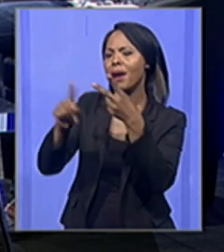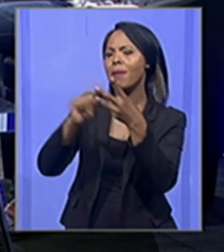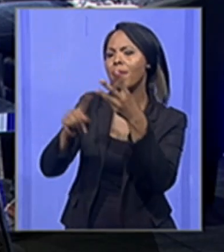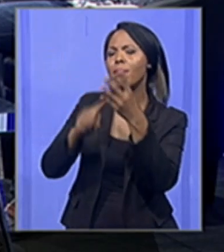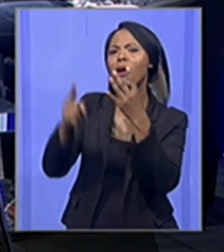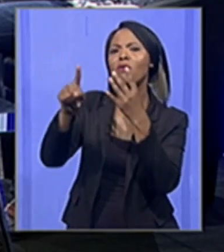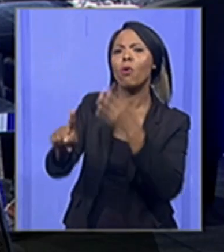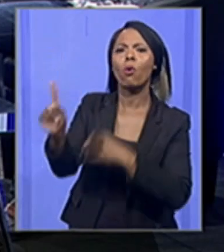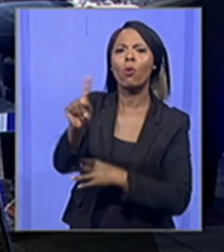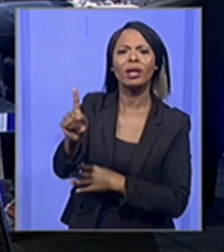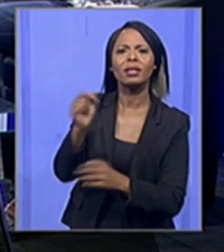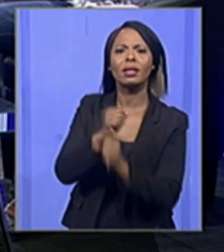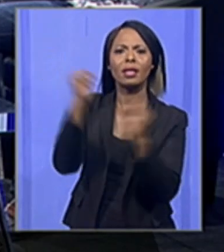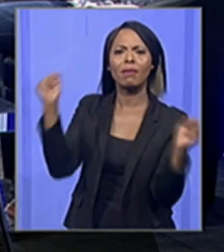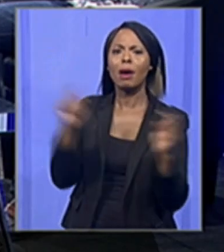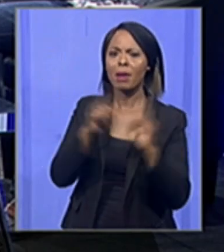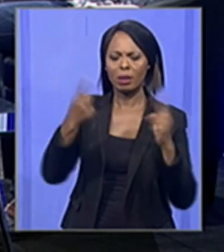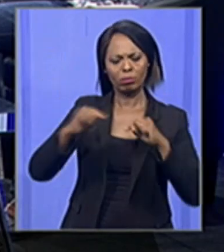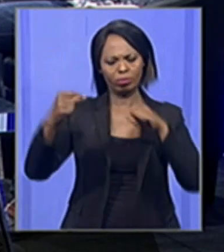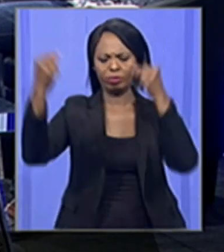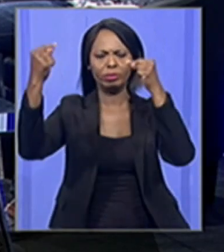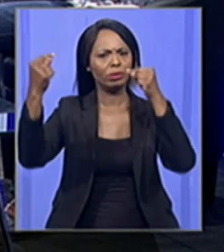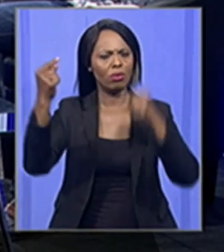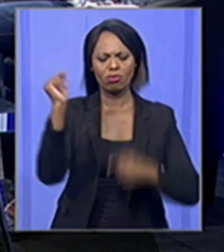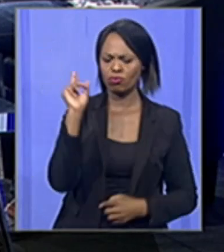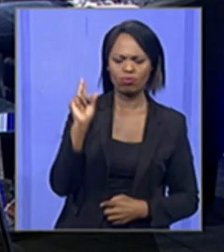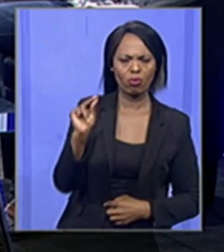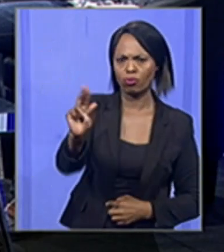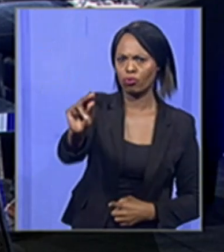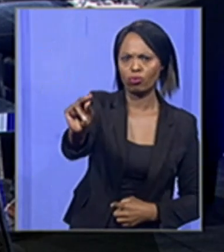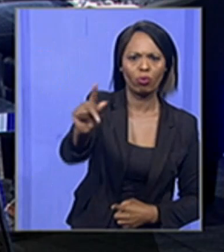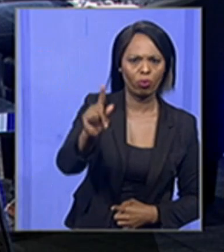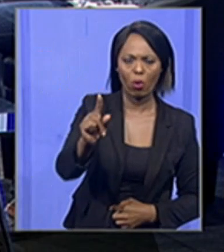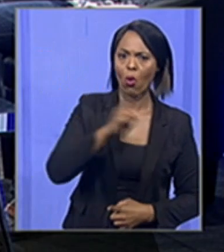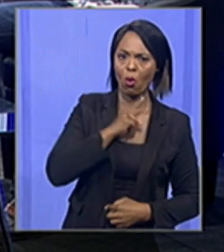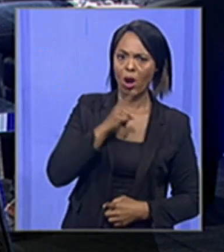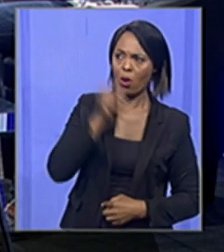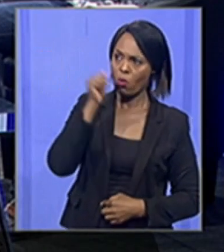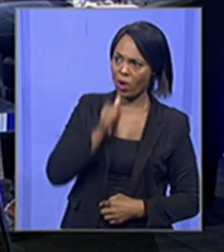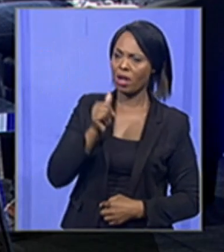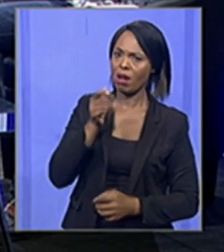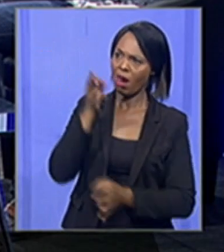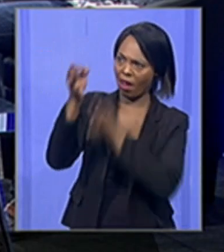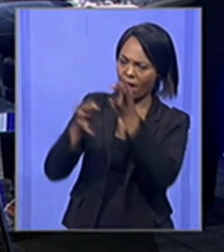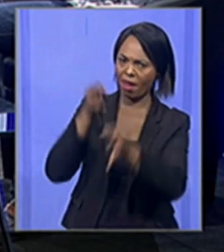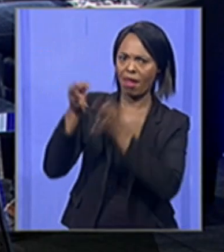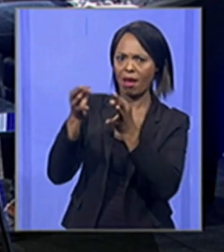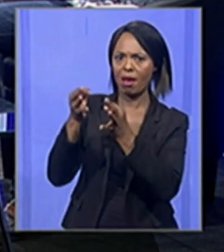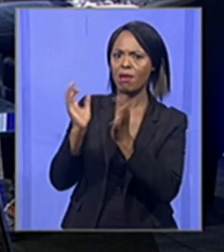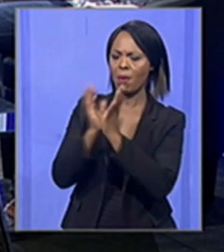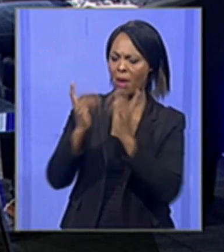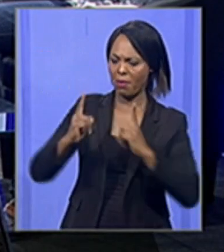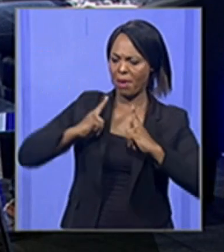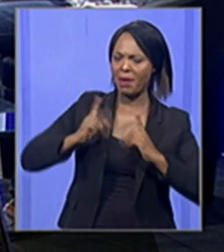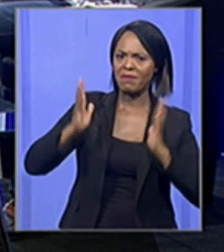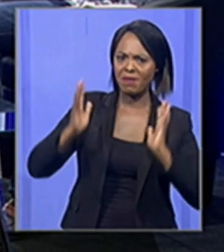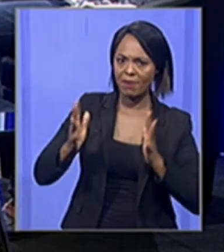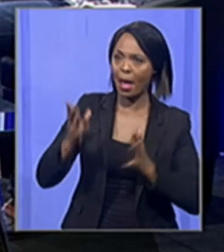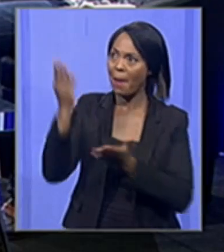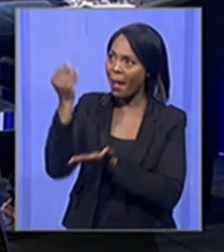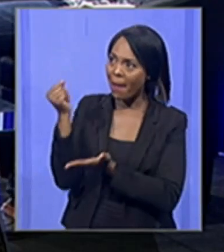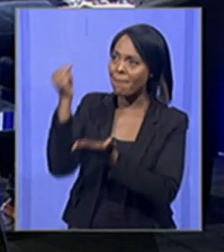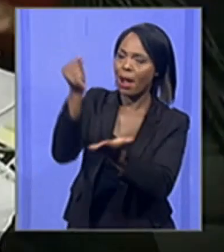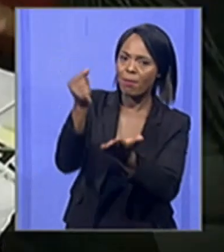le goreng ga re dumelane le yona because re tlogile re bolela le semetsing gore mašheleng wa re wa romela